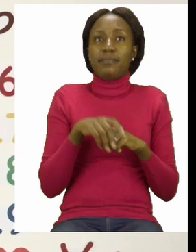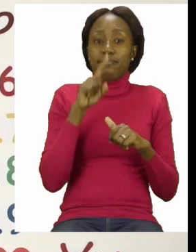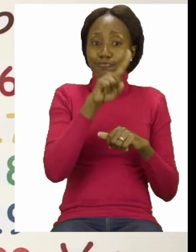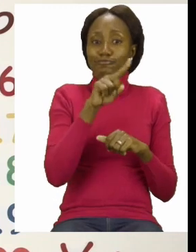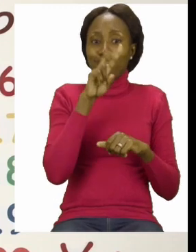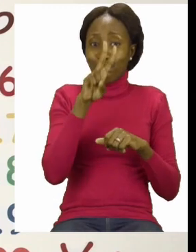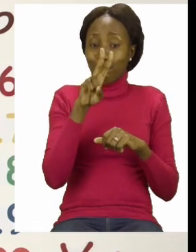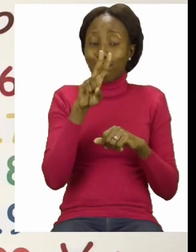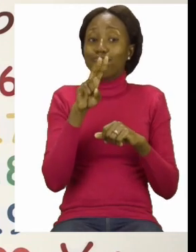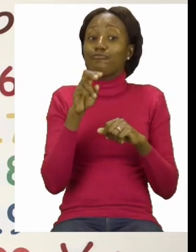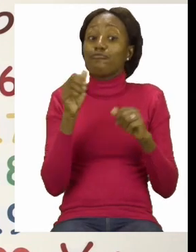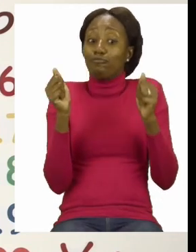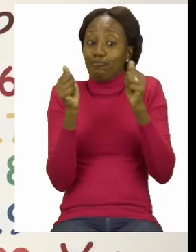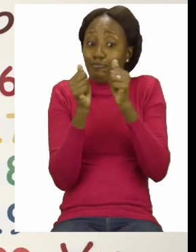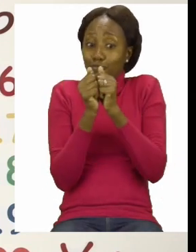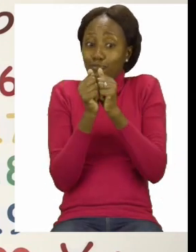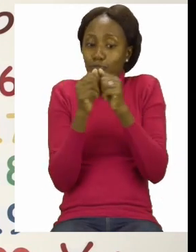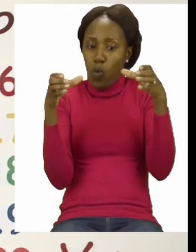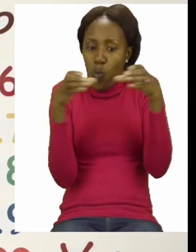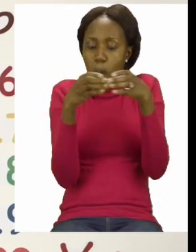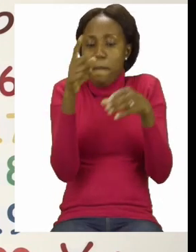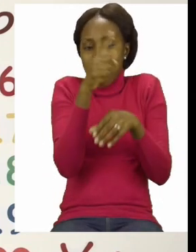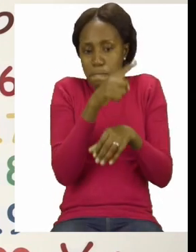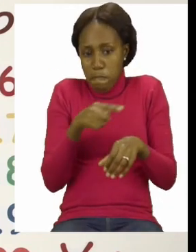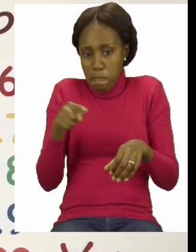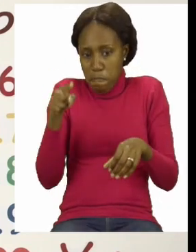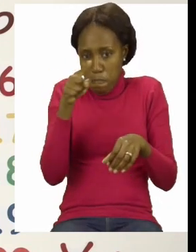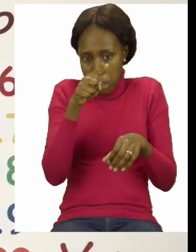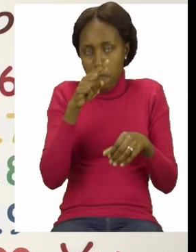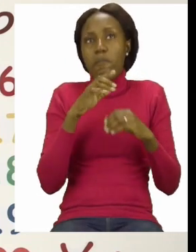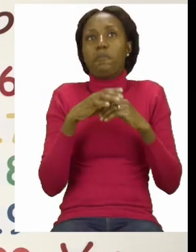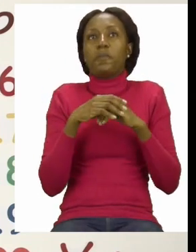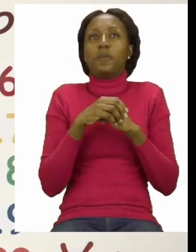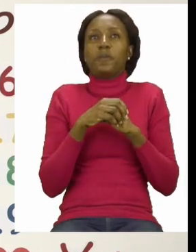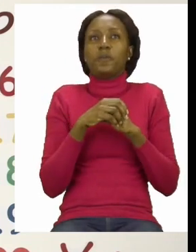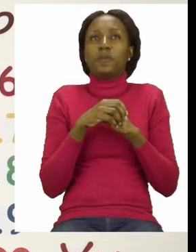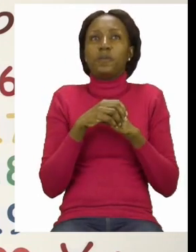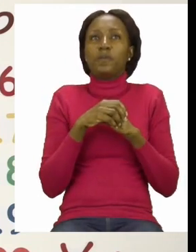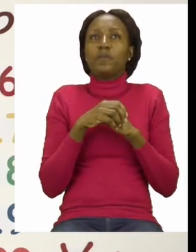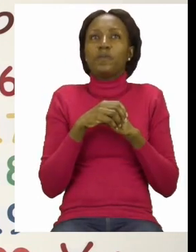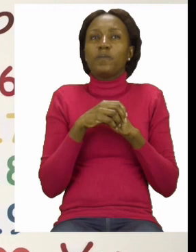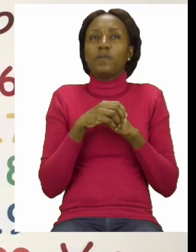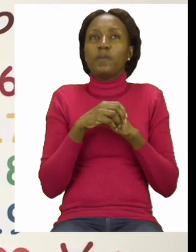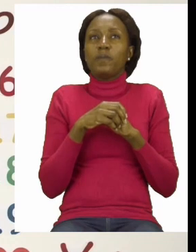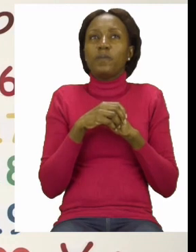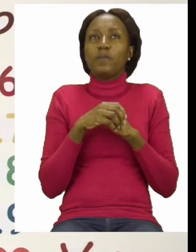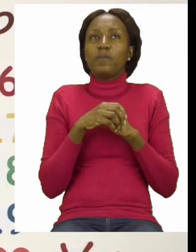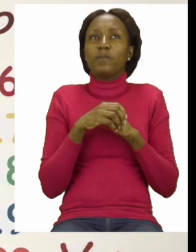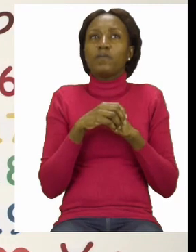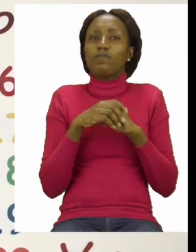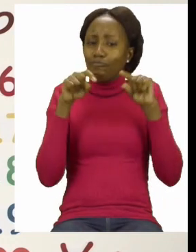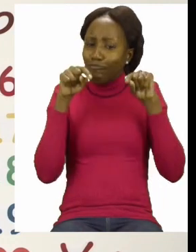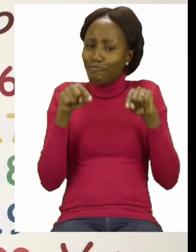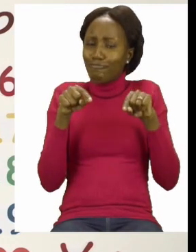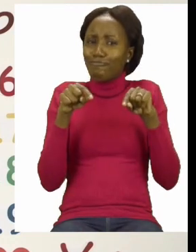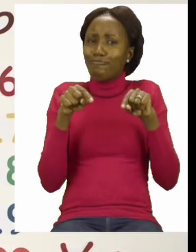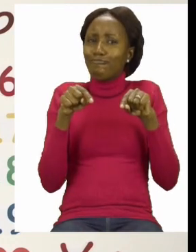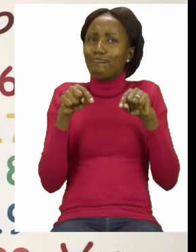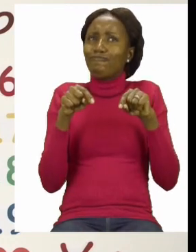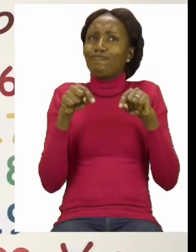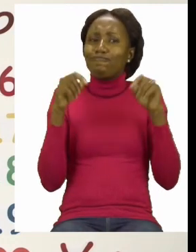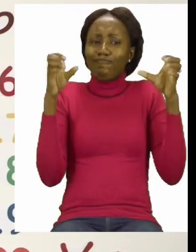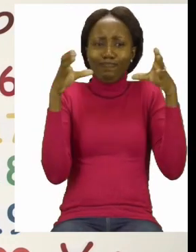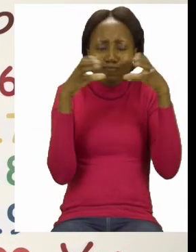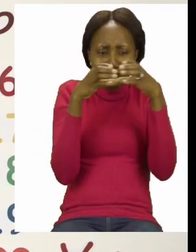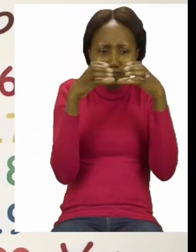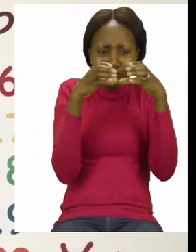1, 2. This is another group by itself. So now that we have our groups, we need to count